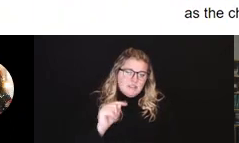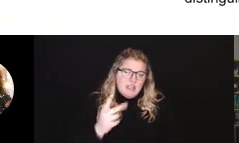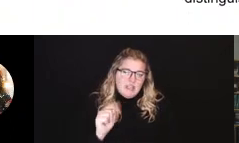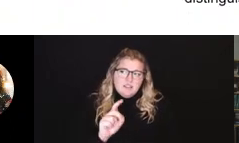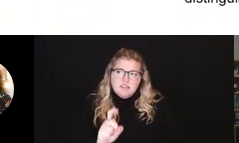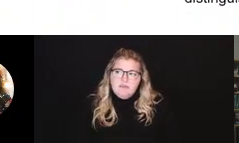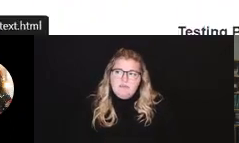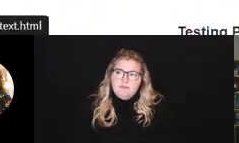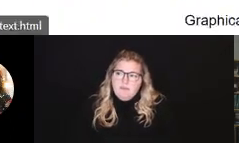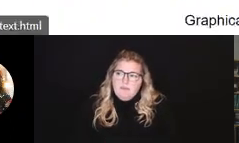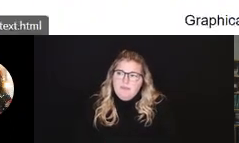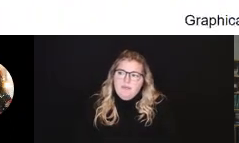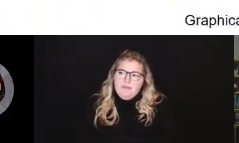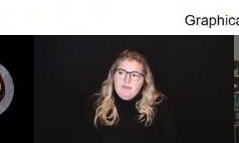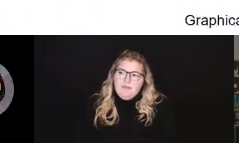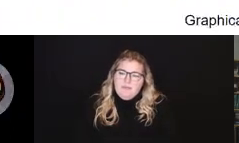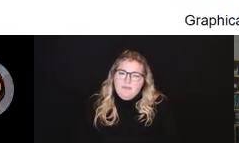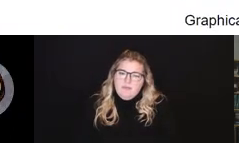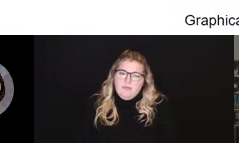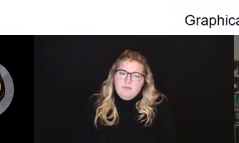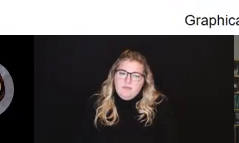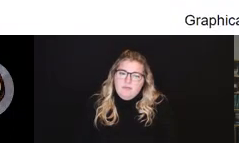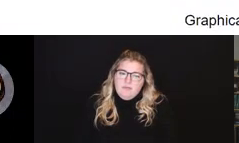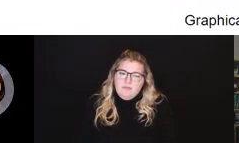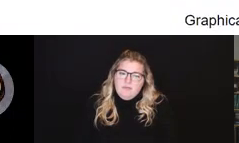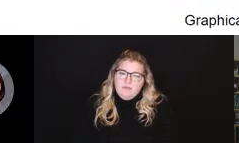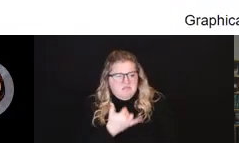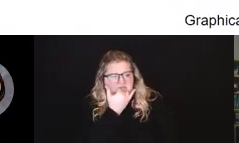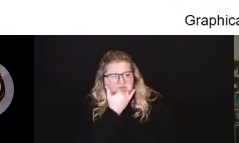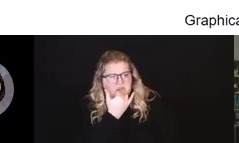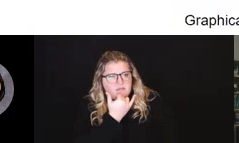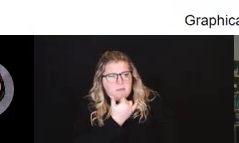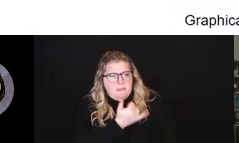Oh, I'm in the wrong requirement. Sorry, actually, yes. Let